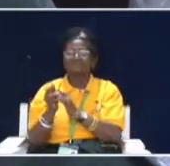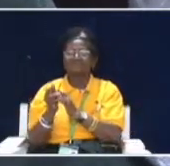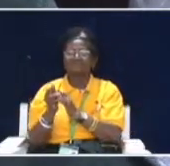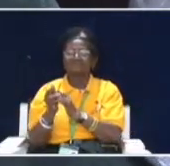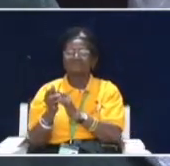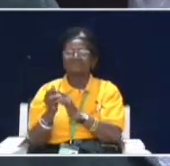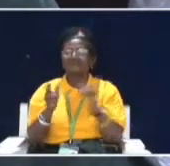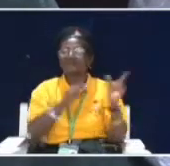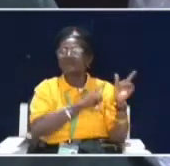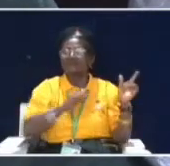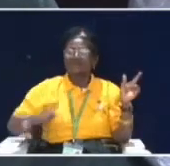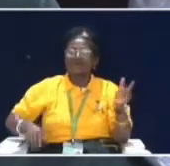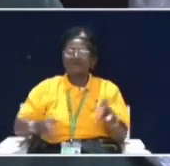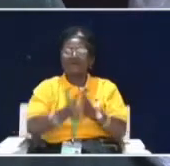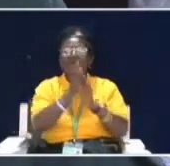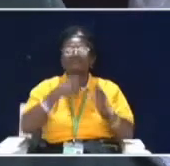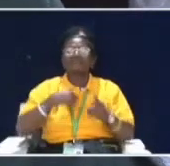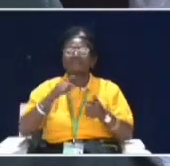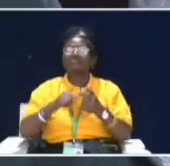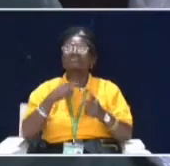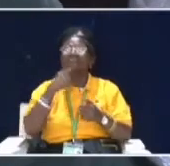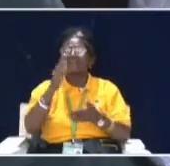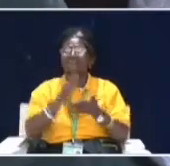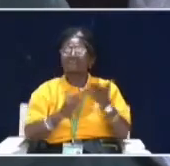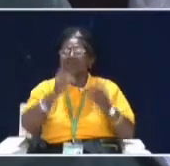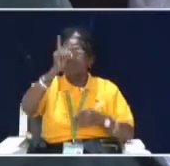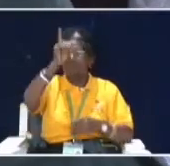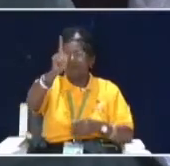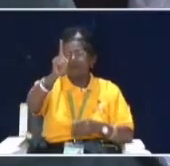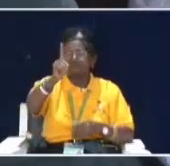The Lord asked me to tell someone,